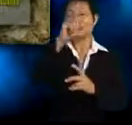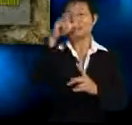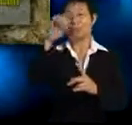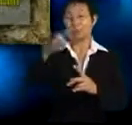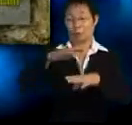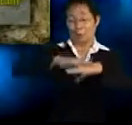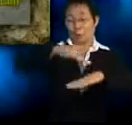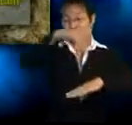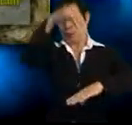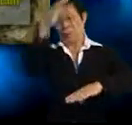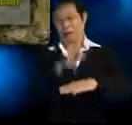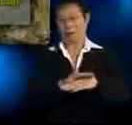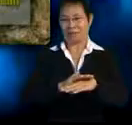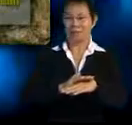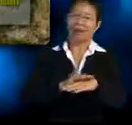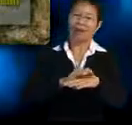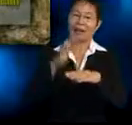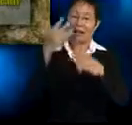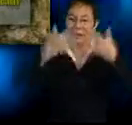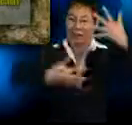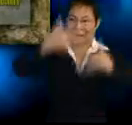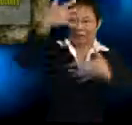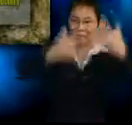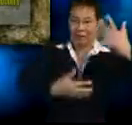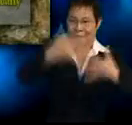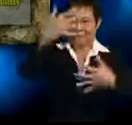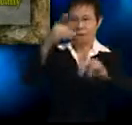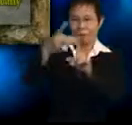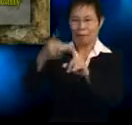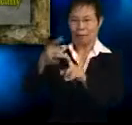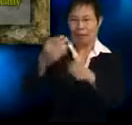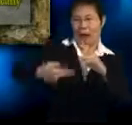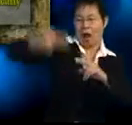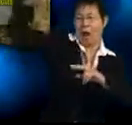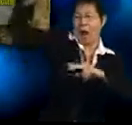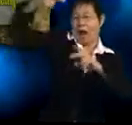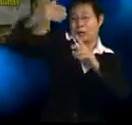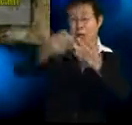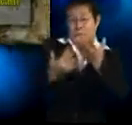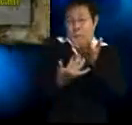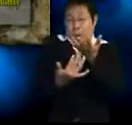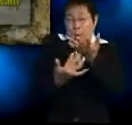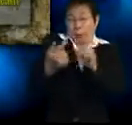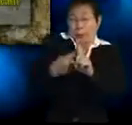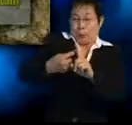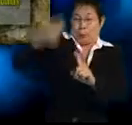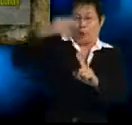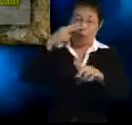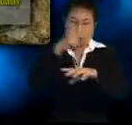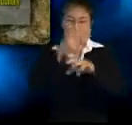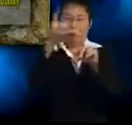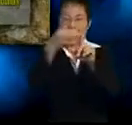Silicon is a shiny, bluish-grey, brittle metalloid with a high melting point. It looks like a